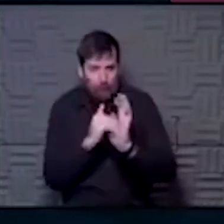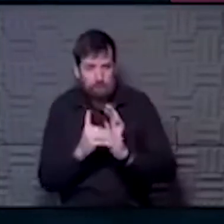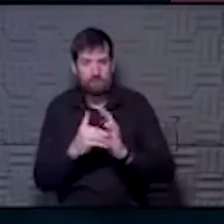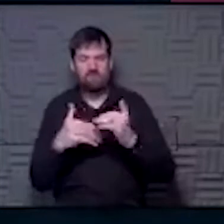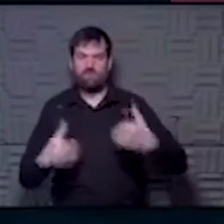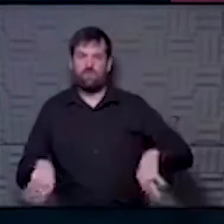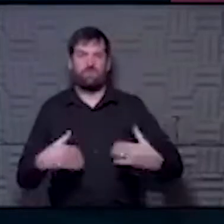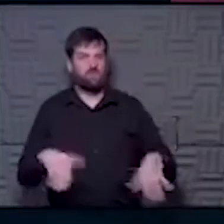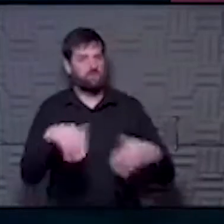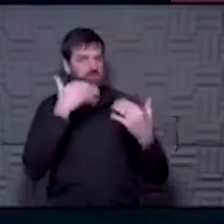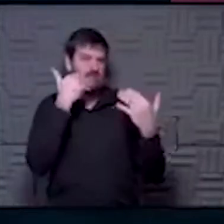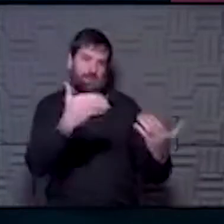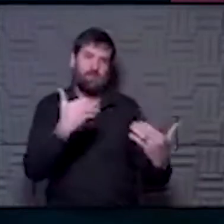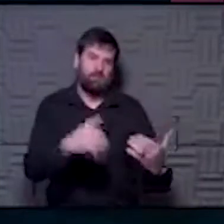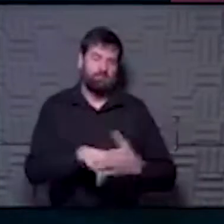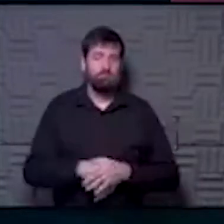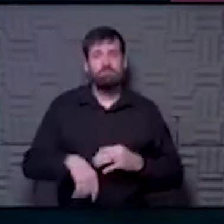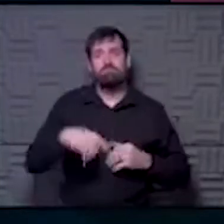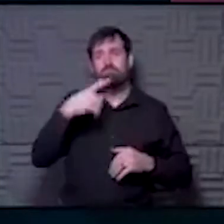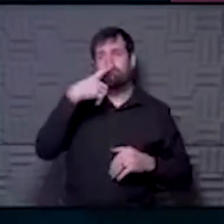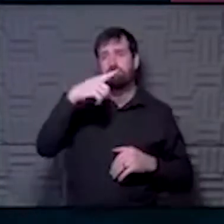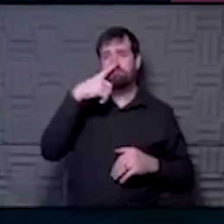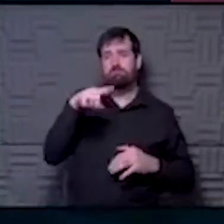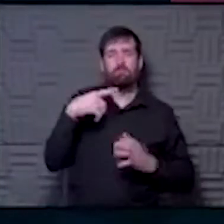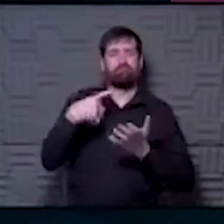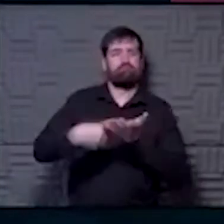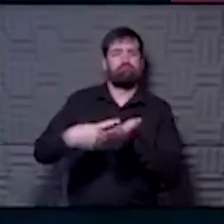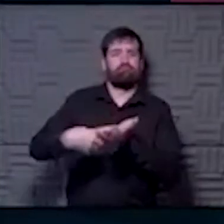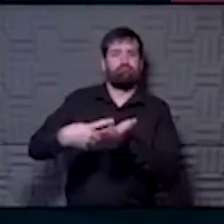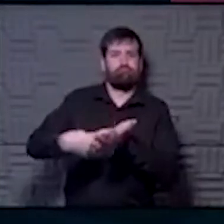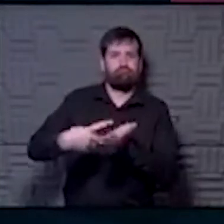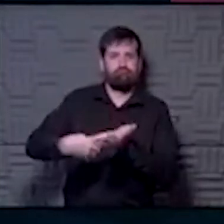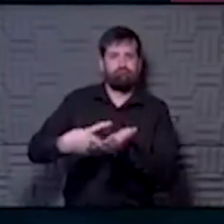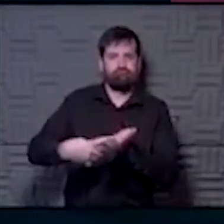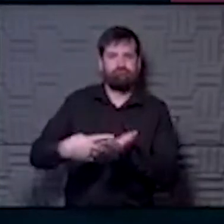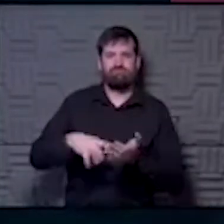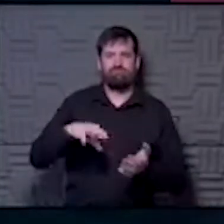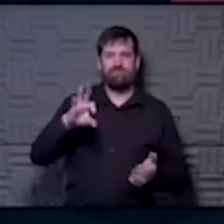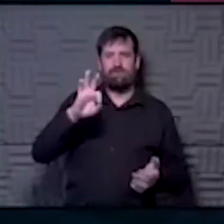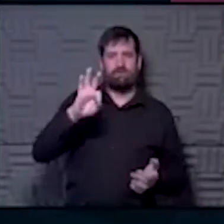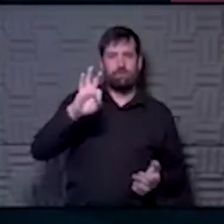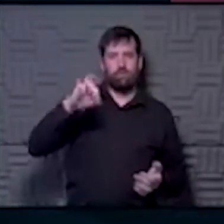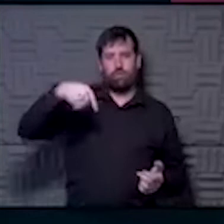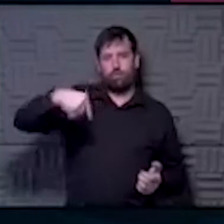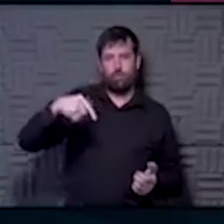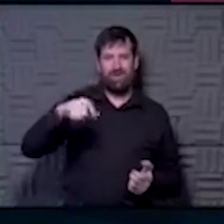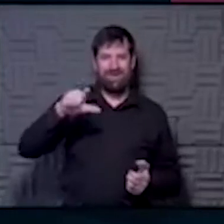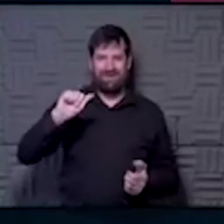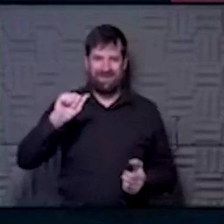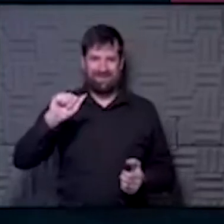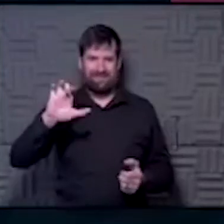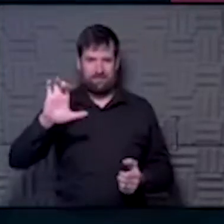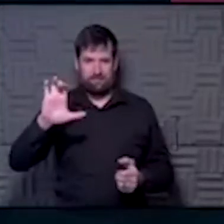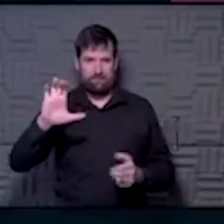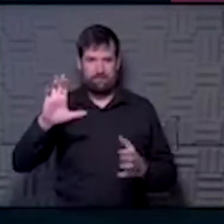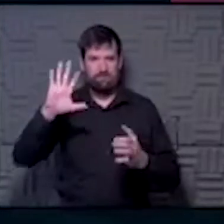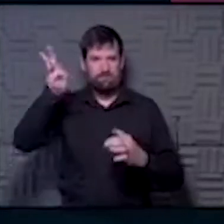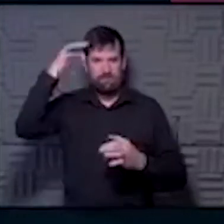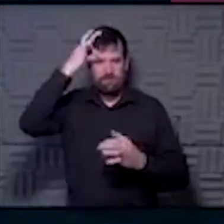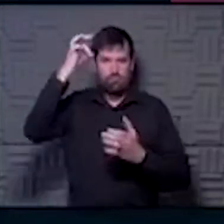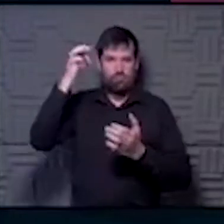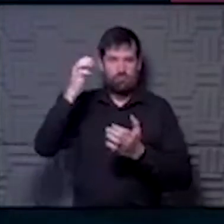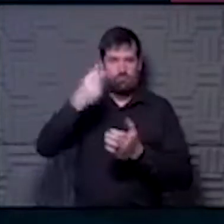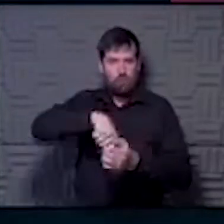for that great effort. You might talk to our audience a little bit about what an FQHC, Federally Qualified Health Center, is, and the folks at Vibrant serve